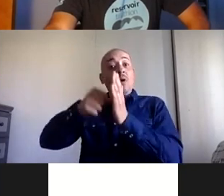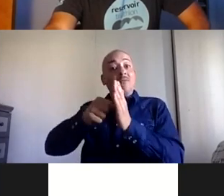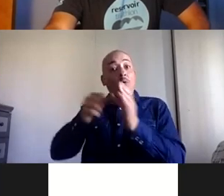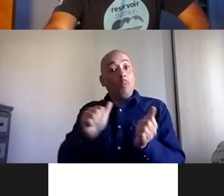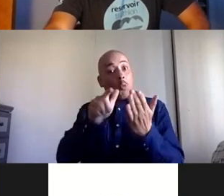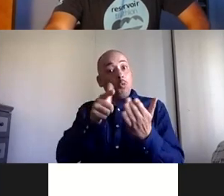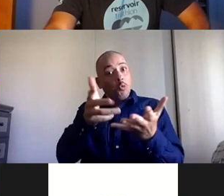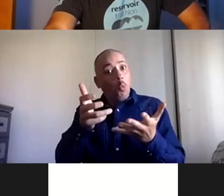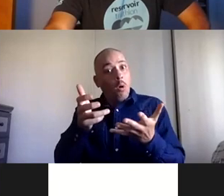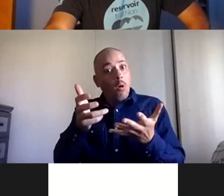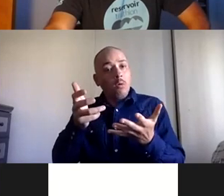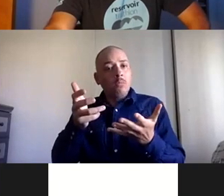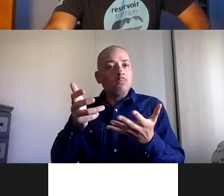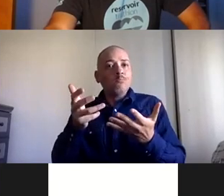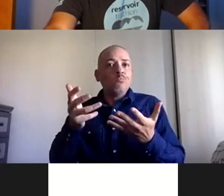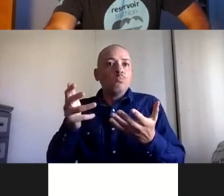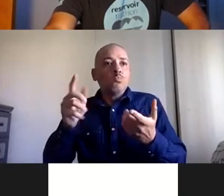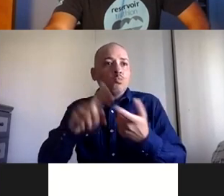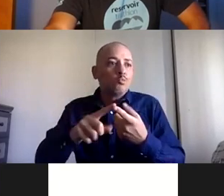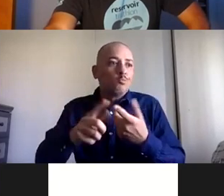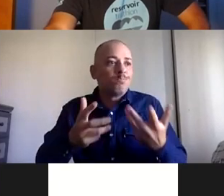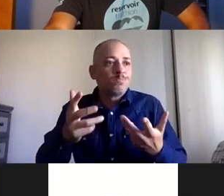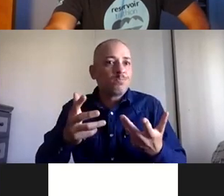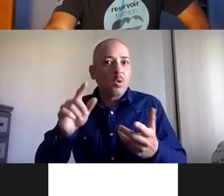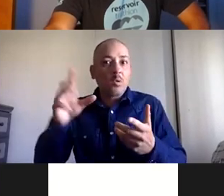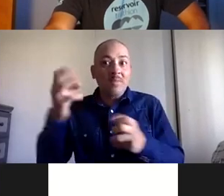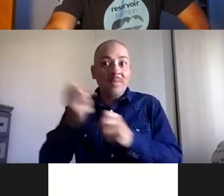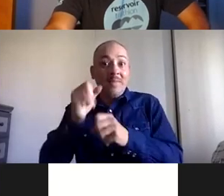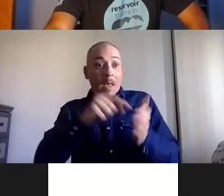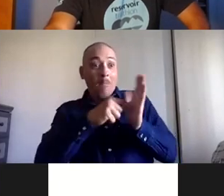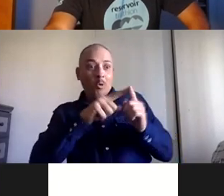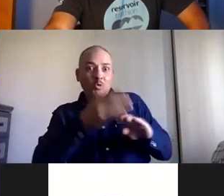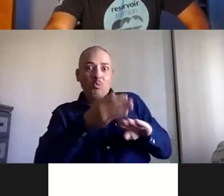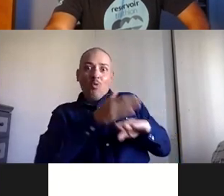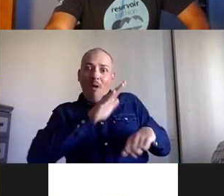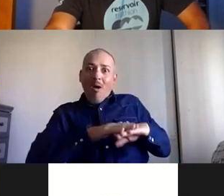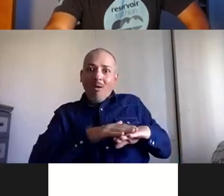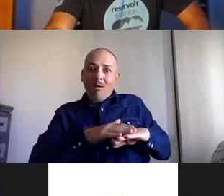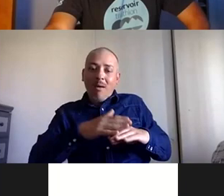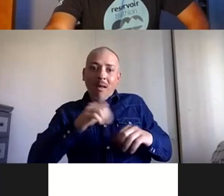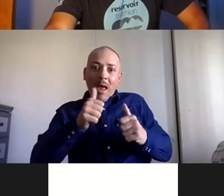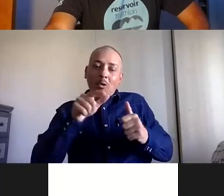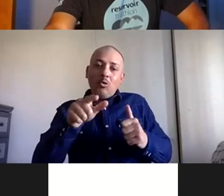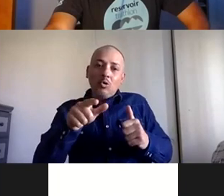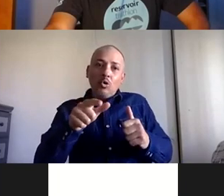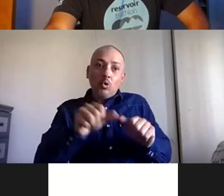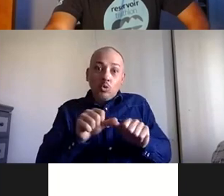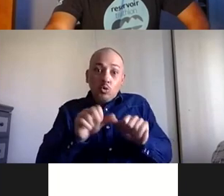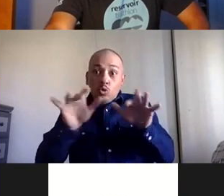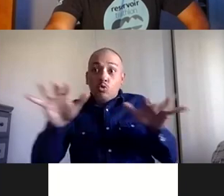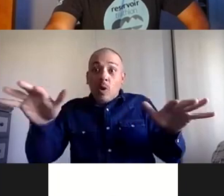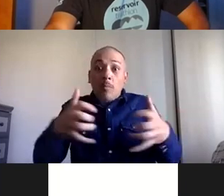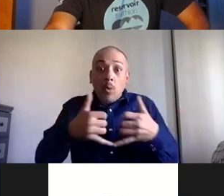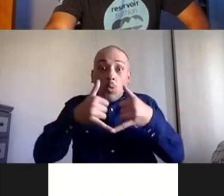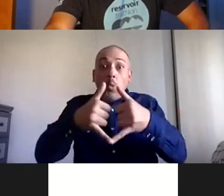to you know, the model to get better at, and how you distribute the rewards can really affect